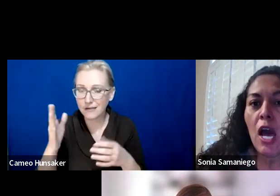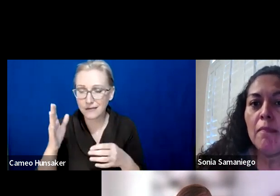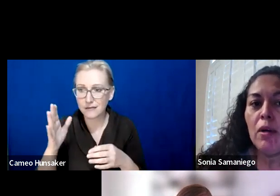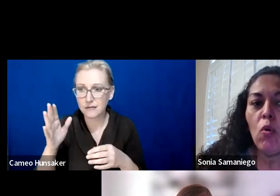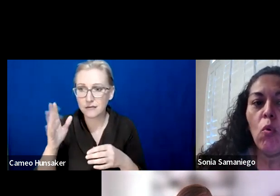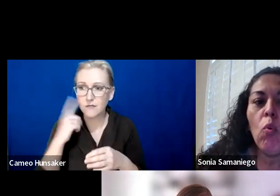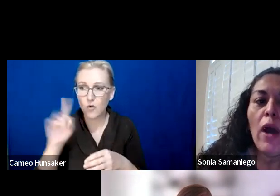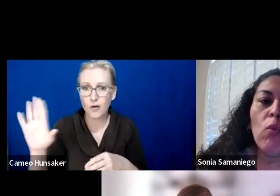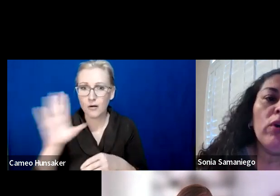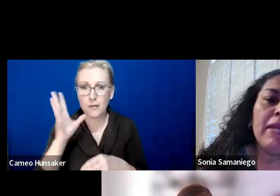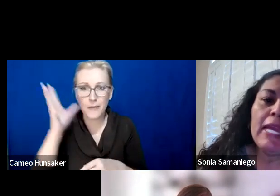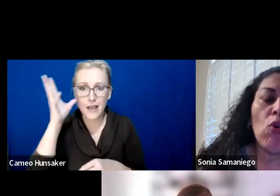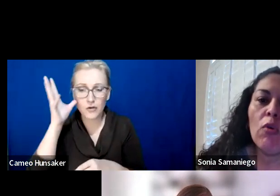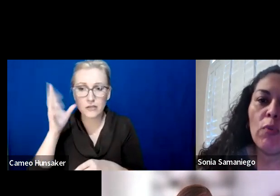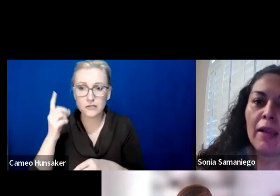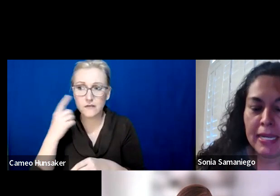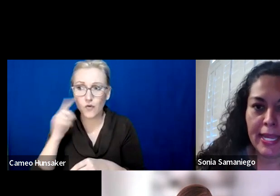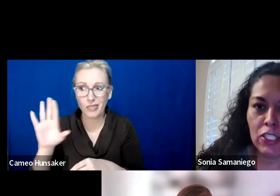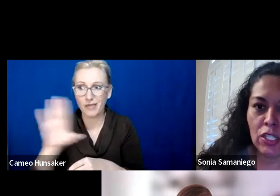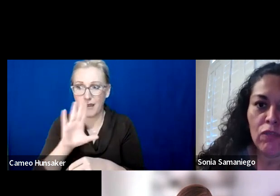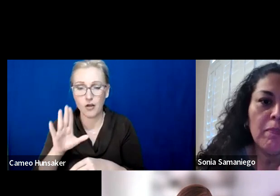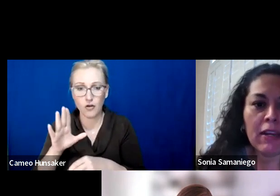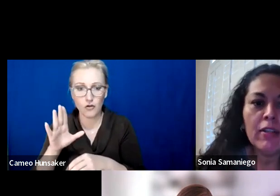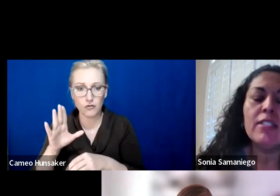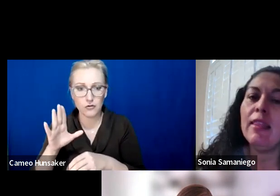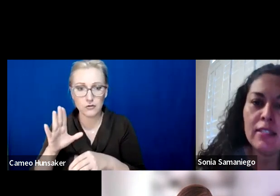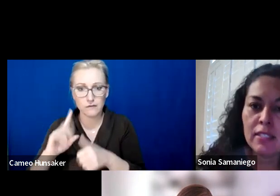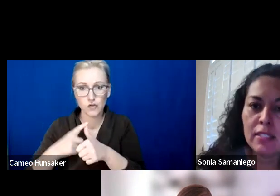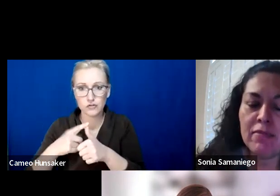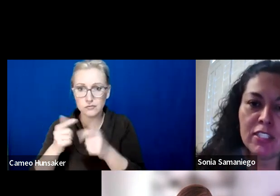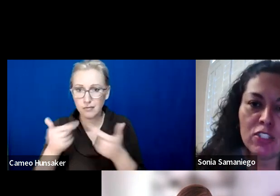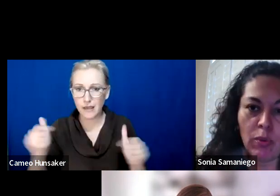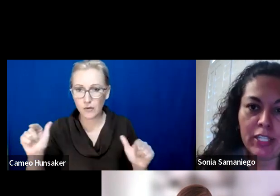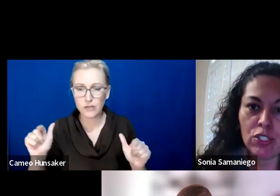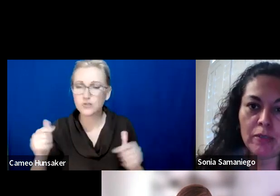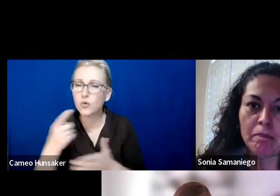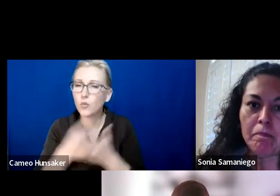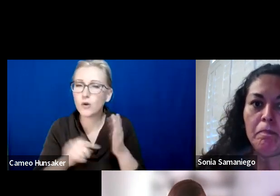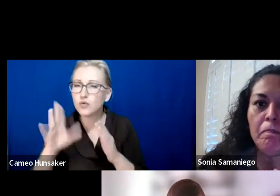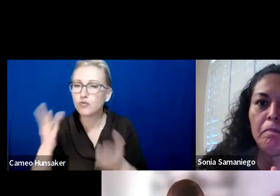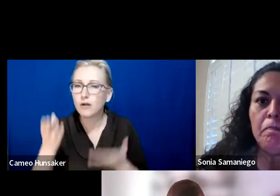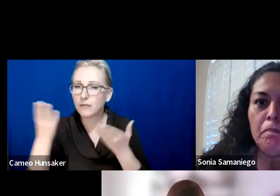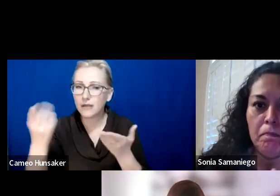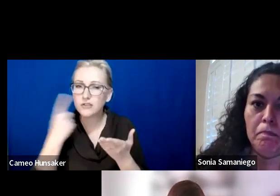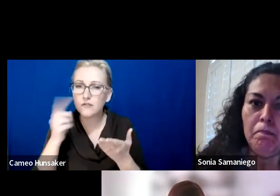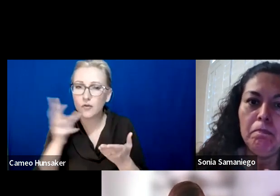language, what would be your recommendation for parents in this type of situation?